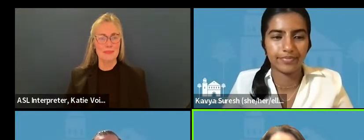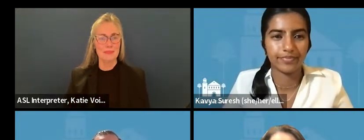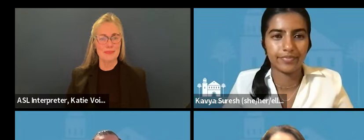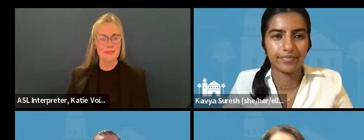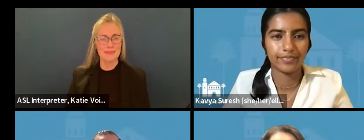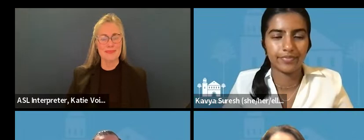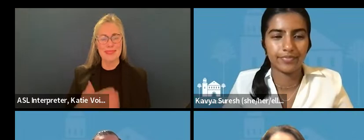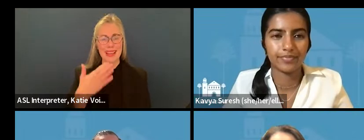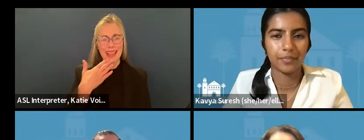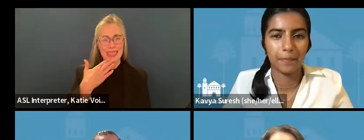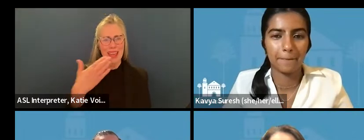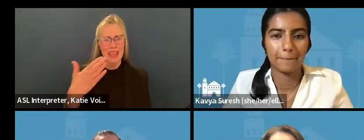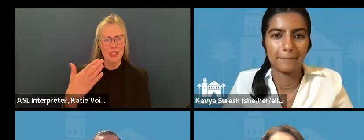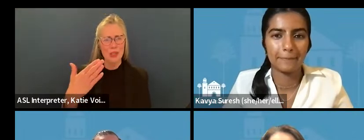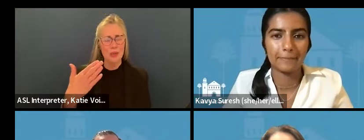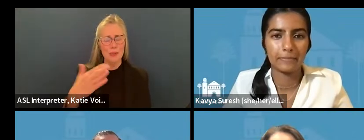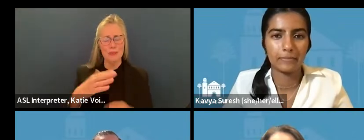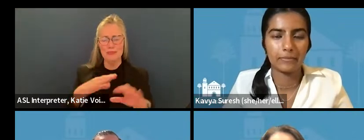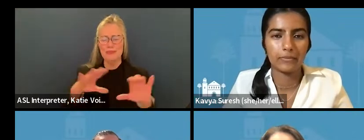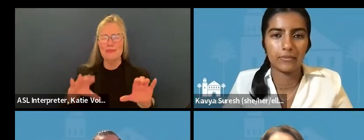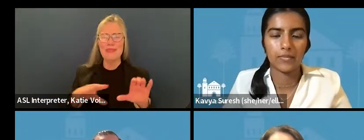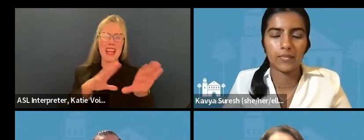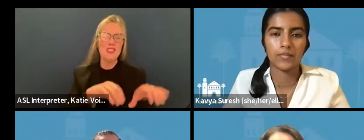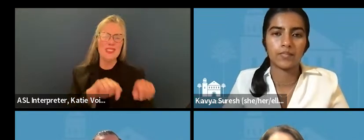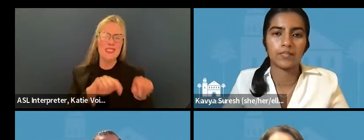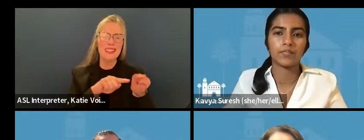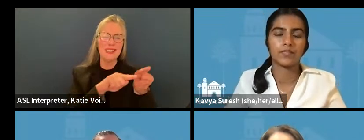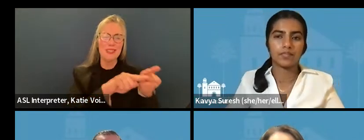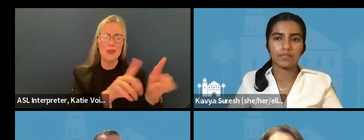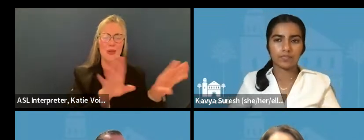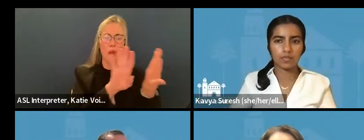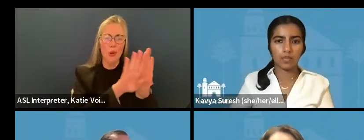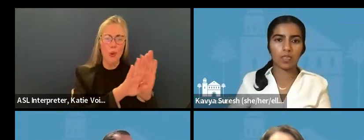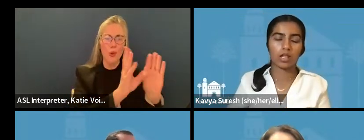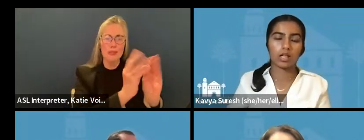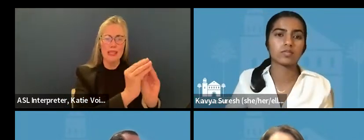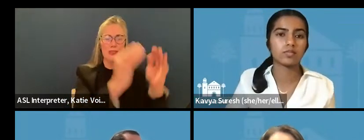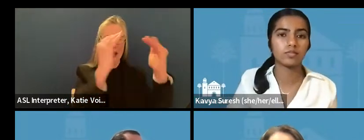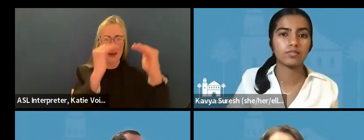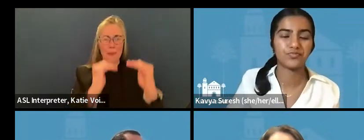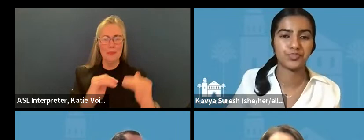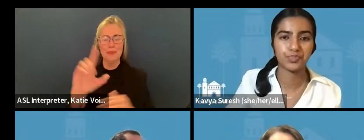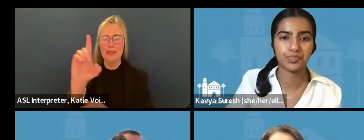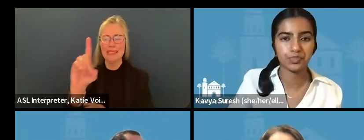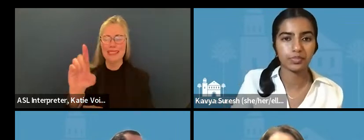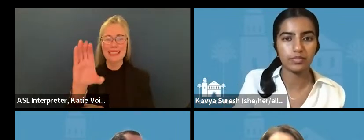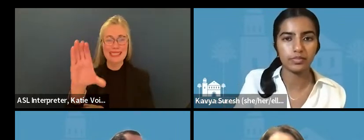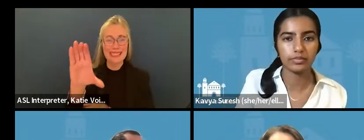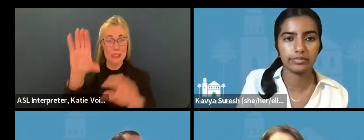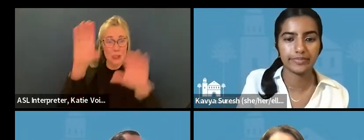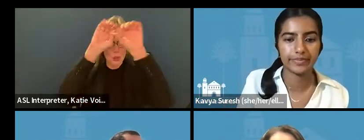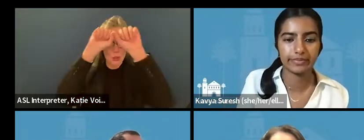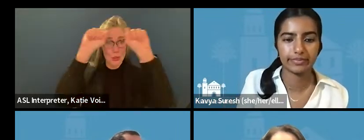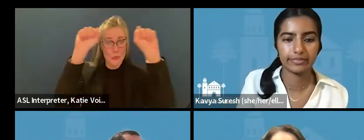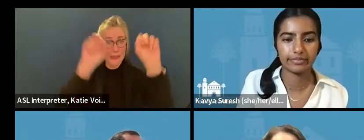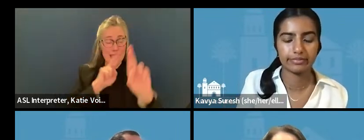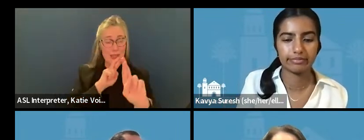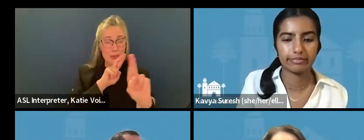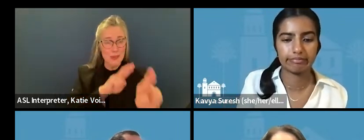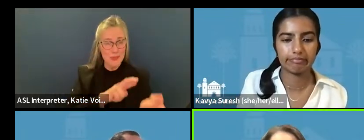Thank you. There was no action taken in closed session, so we will move to item D6, Superintendent's Report. Dr.